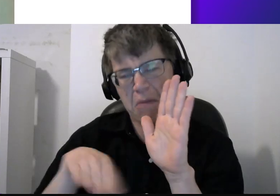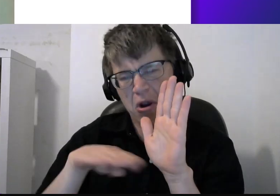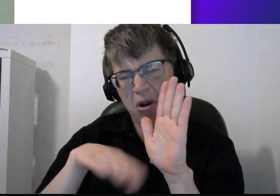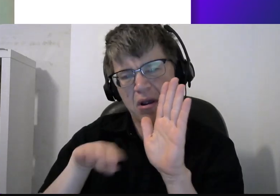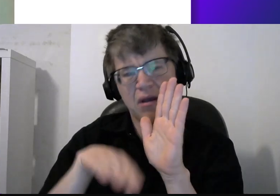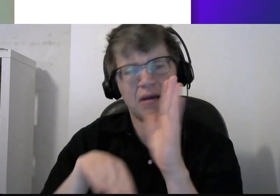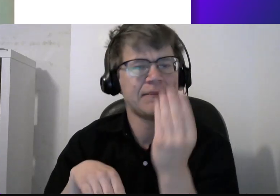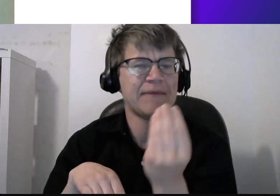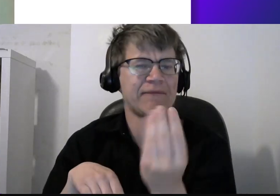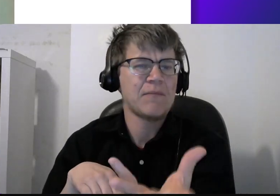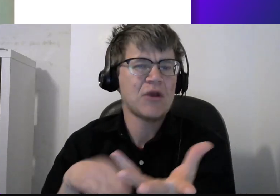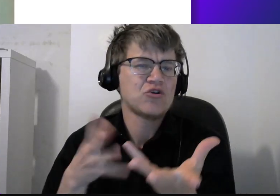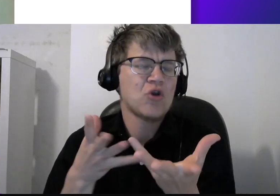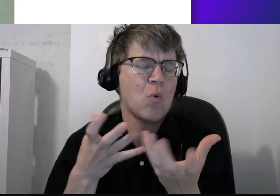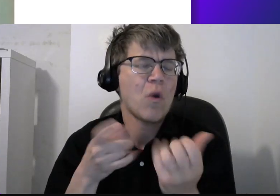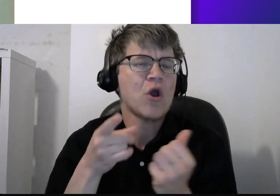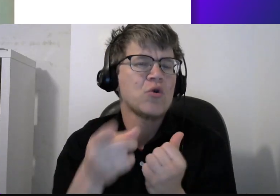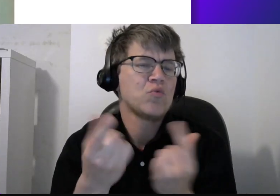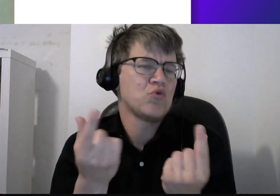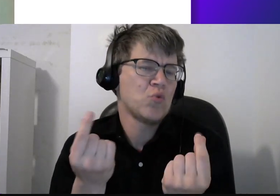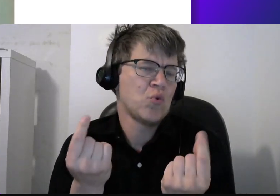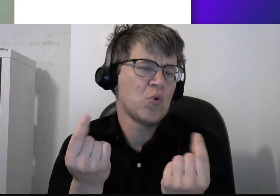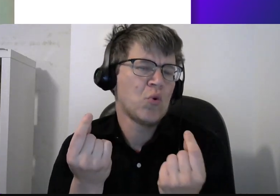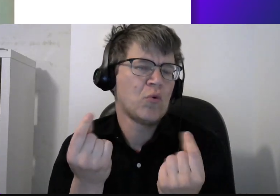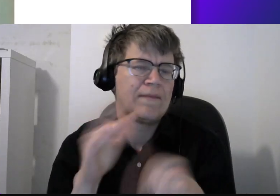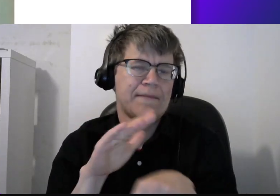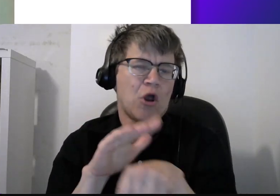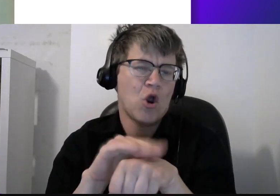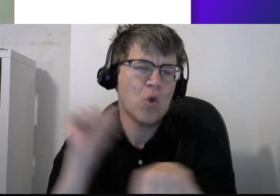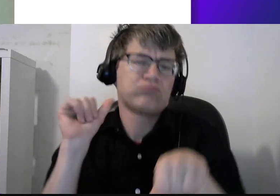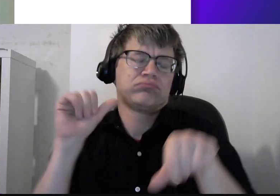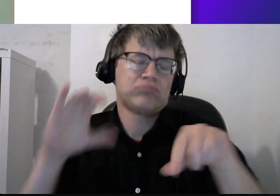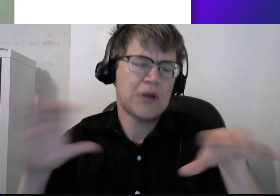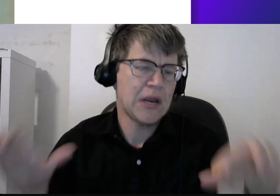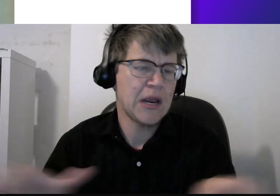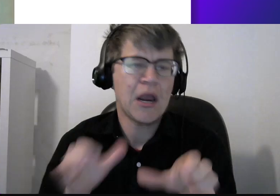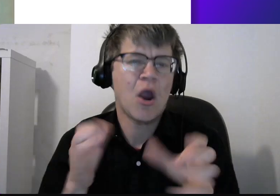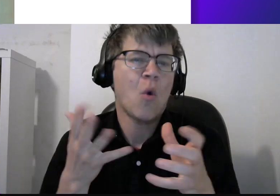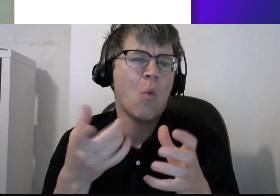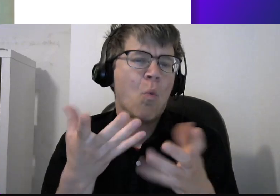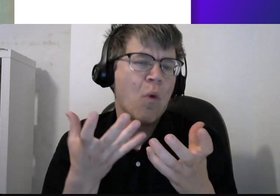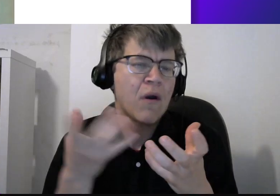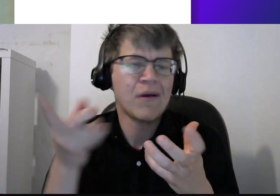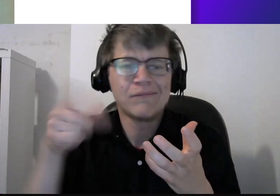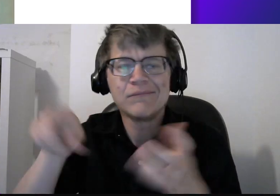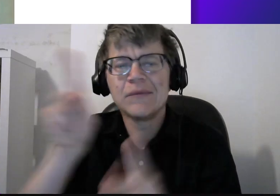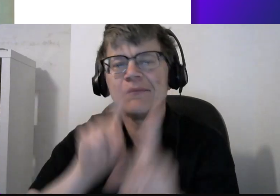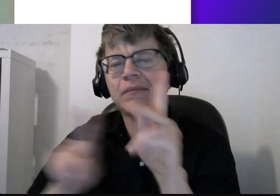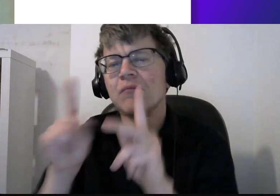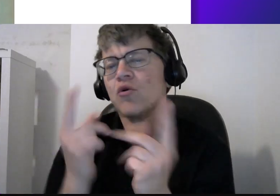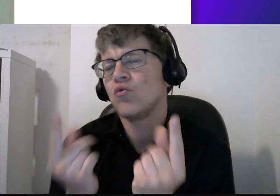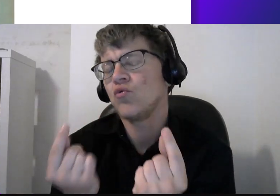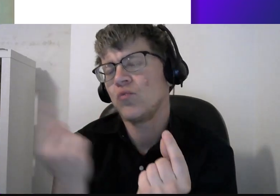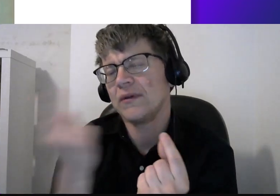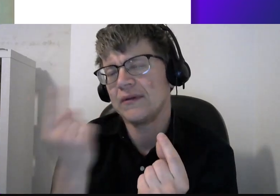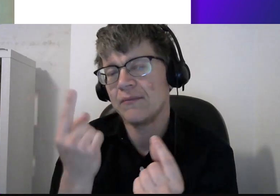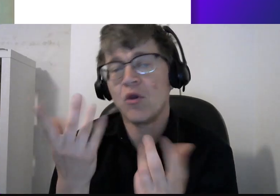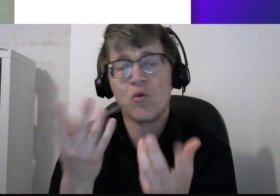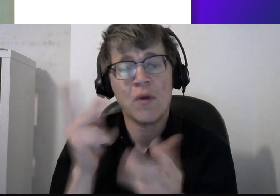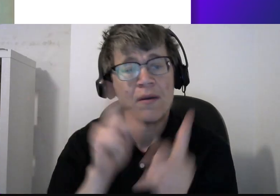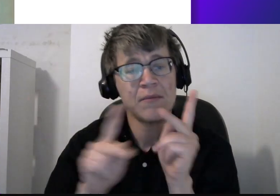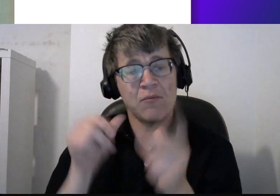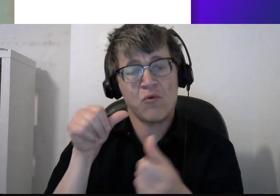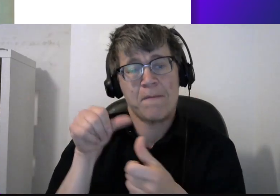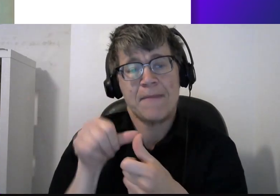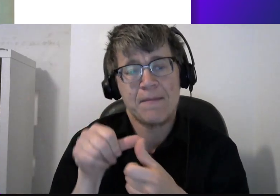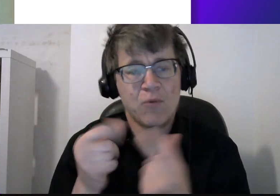the information they want you to do something with. So if this was, you wanted people to then remember to do something, this would be